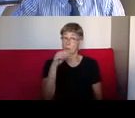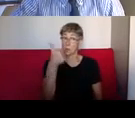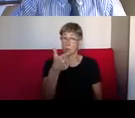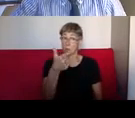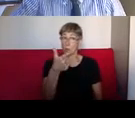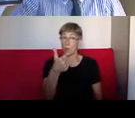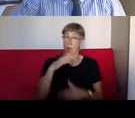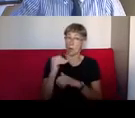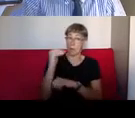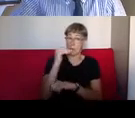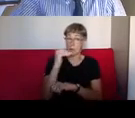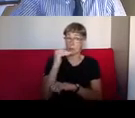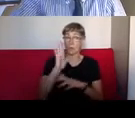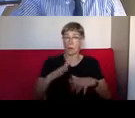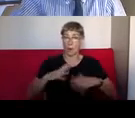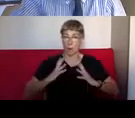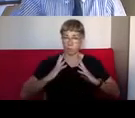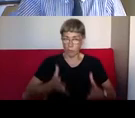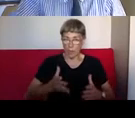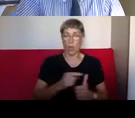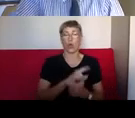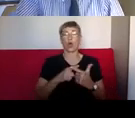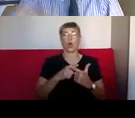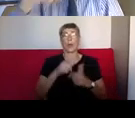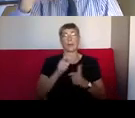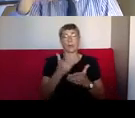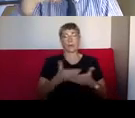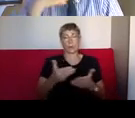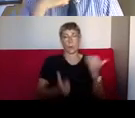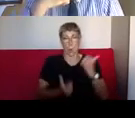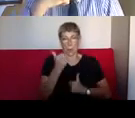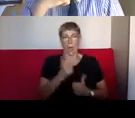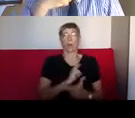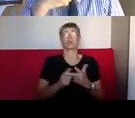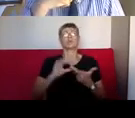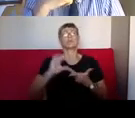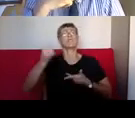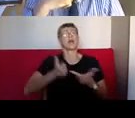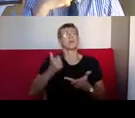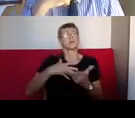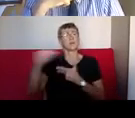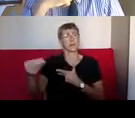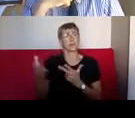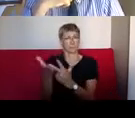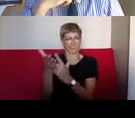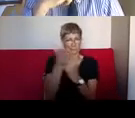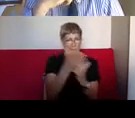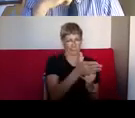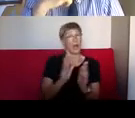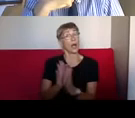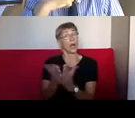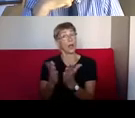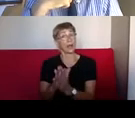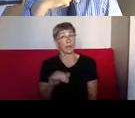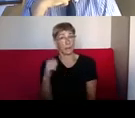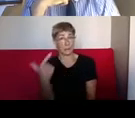disabilities, and with service providers. And the IO2, we have families and colleagues. So this